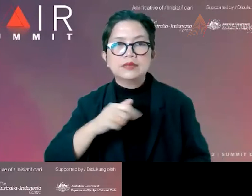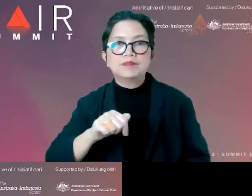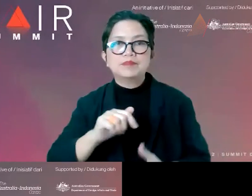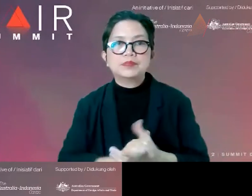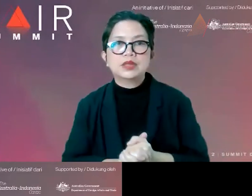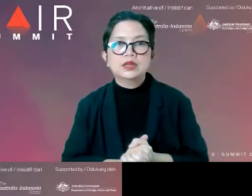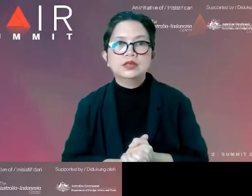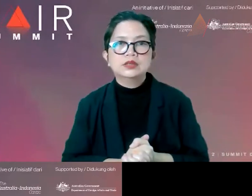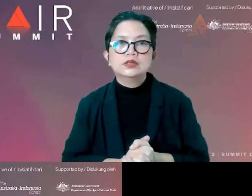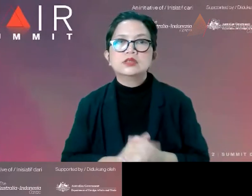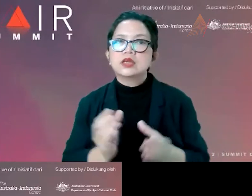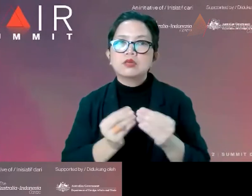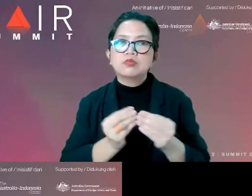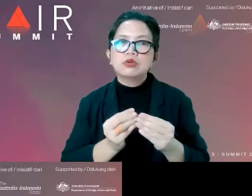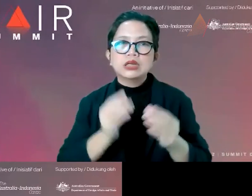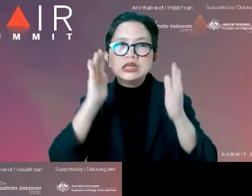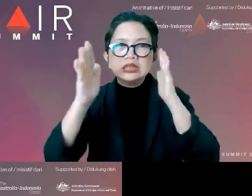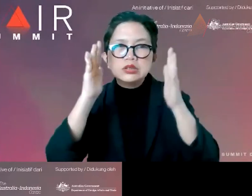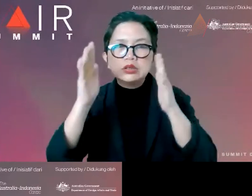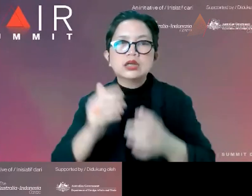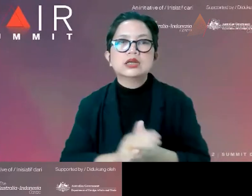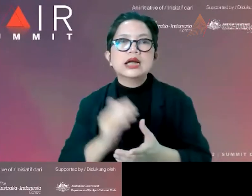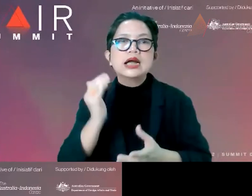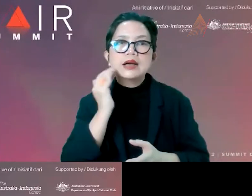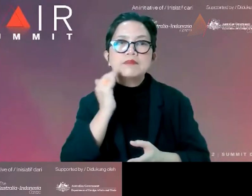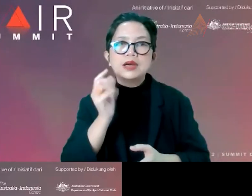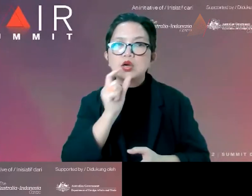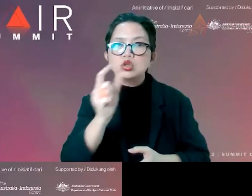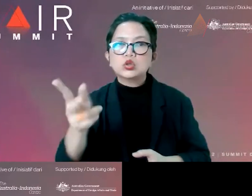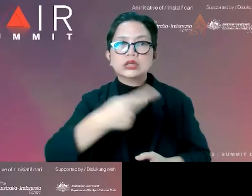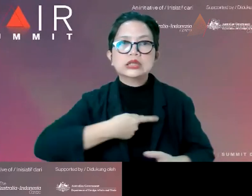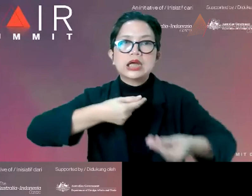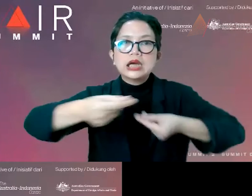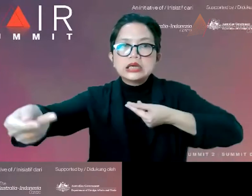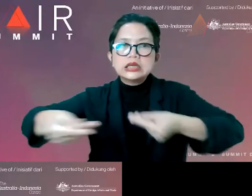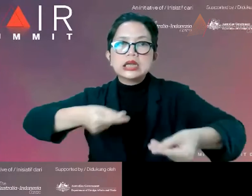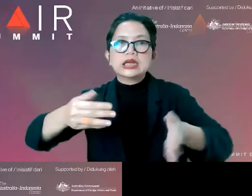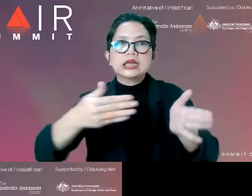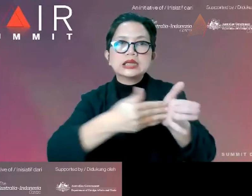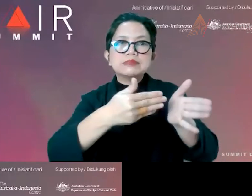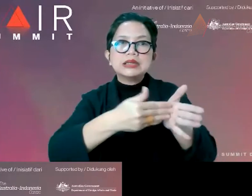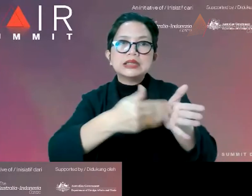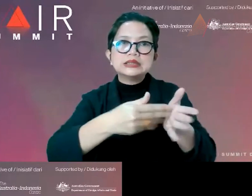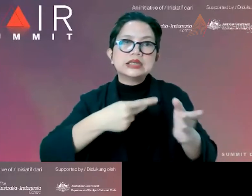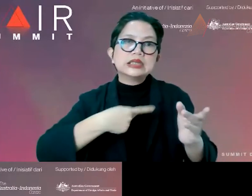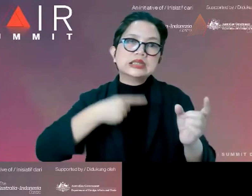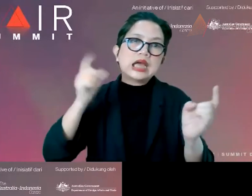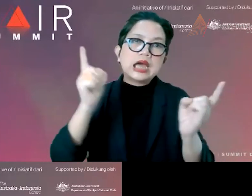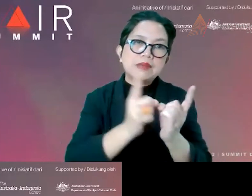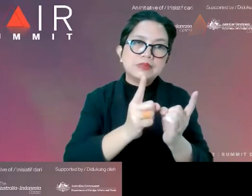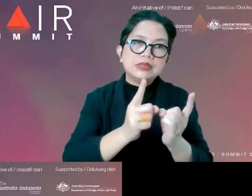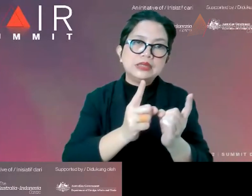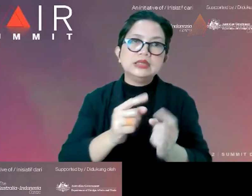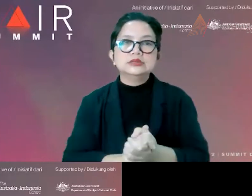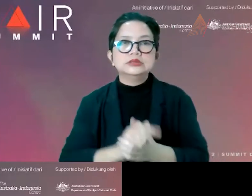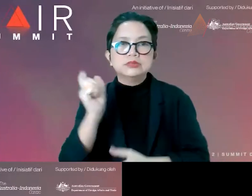more manageable. But given the constraints that the government faced, it learned from the process, it refined